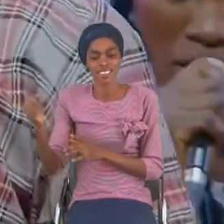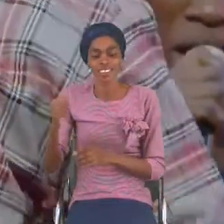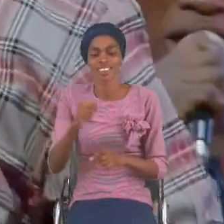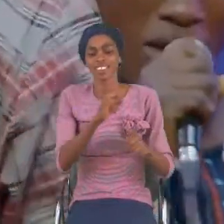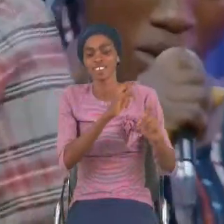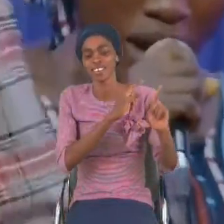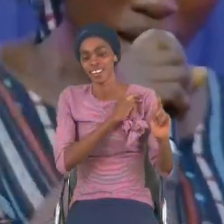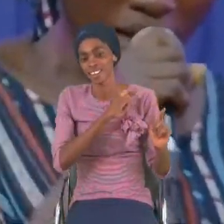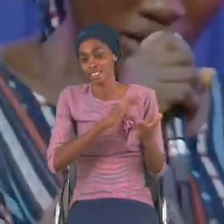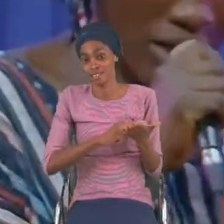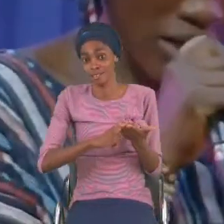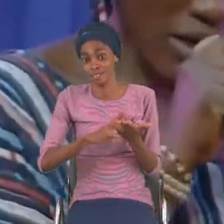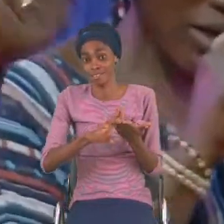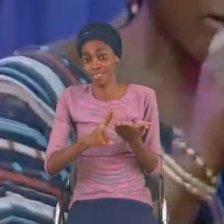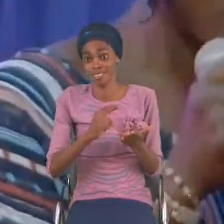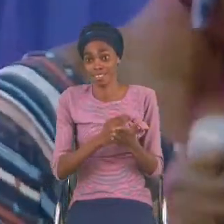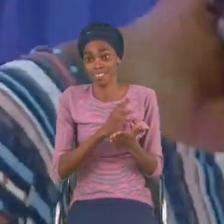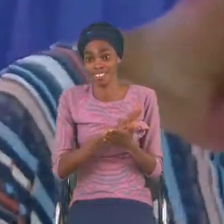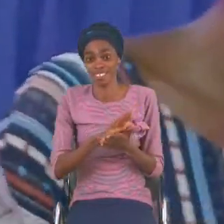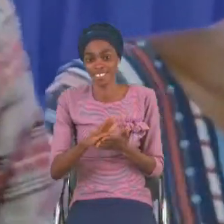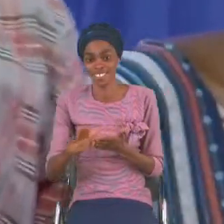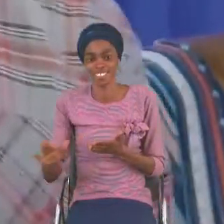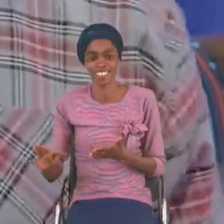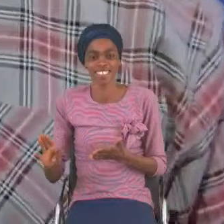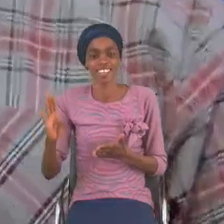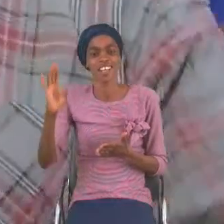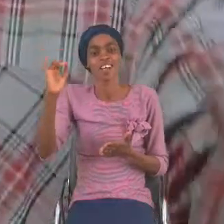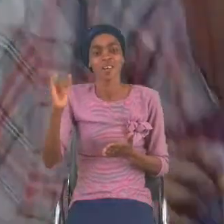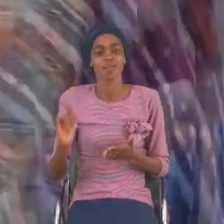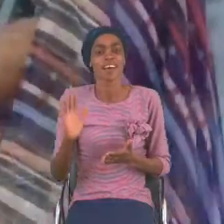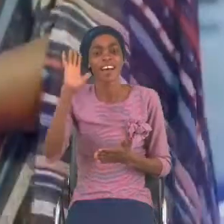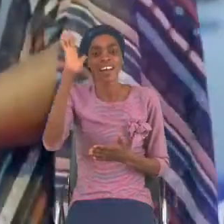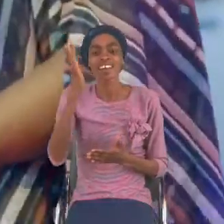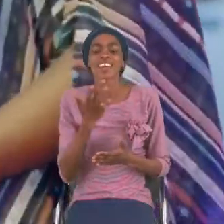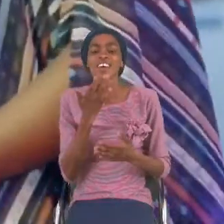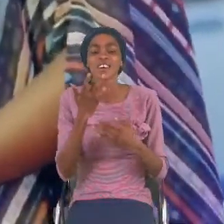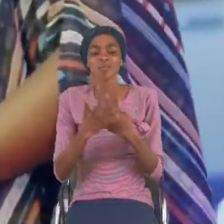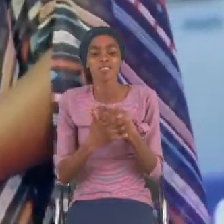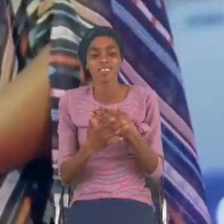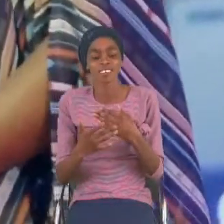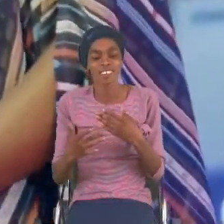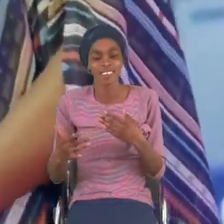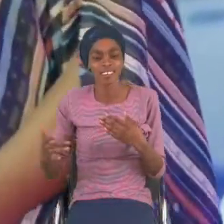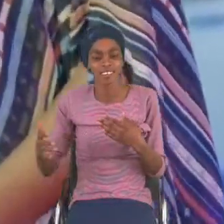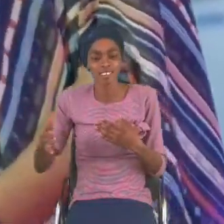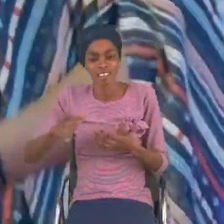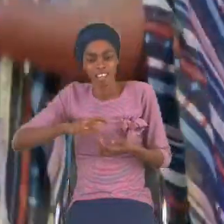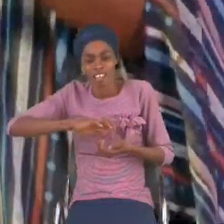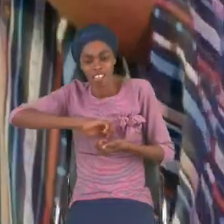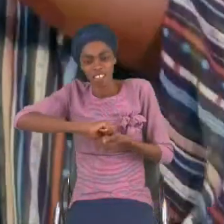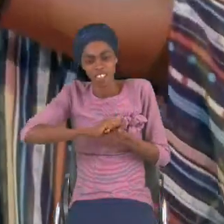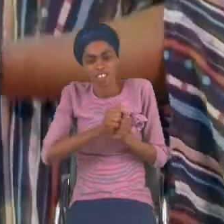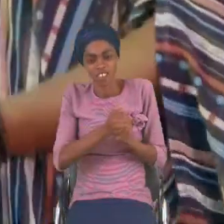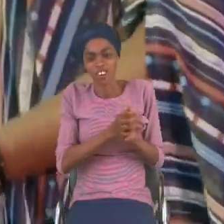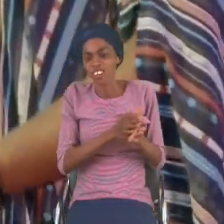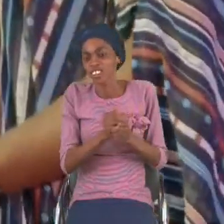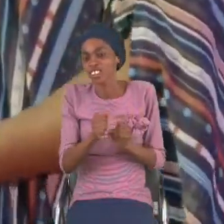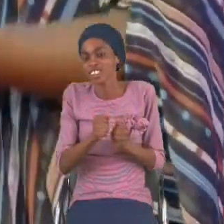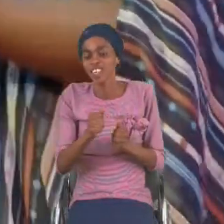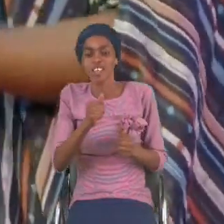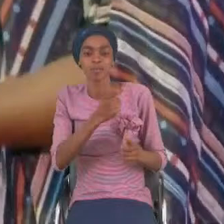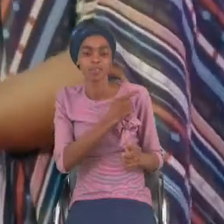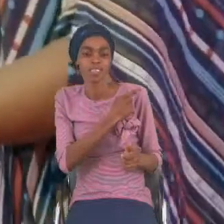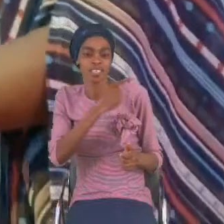Jesus, the righteous, by your blood, by your blood, you